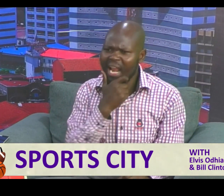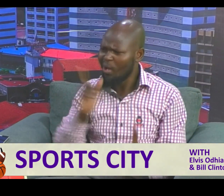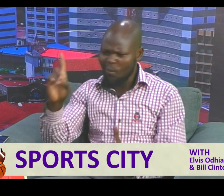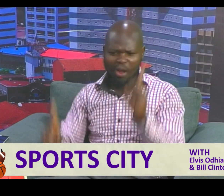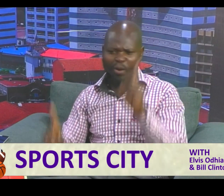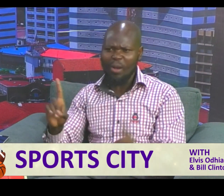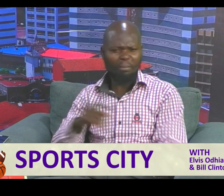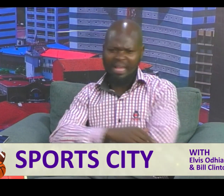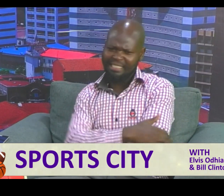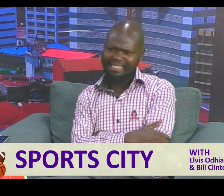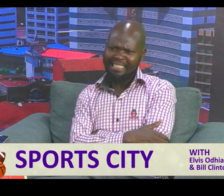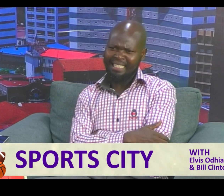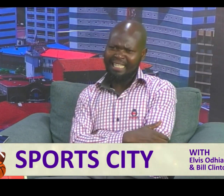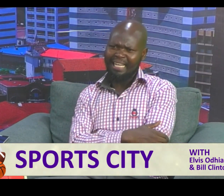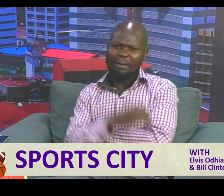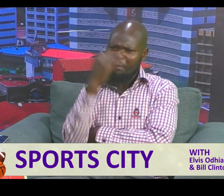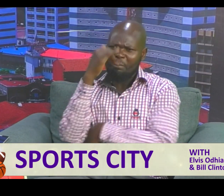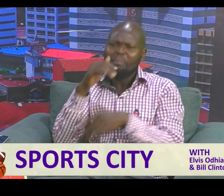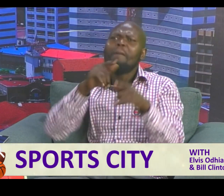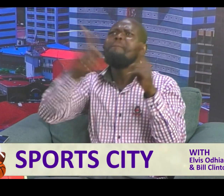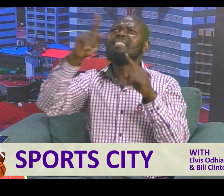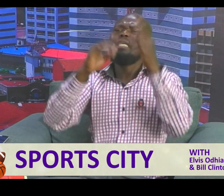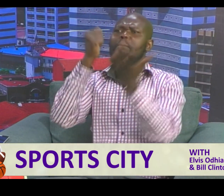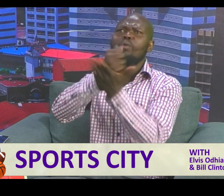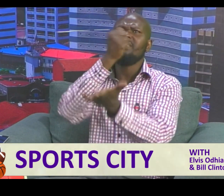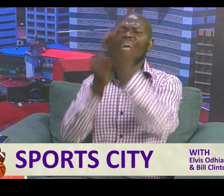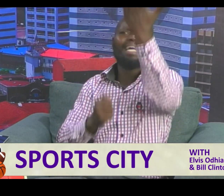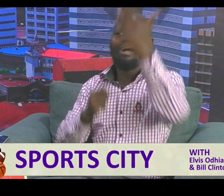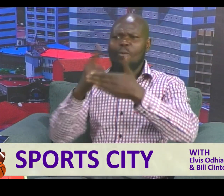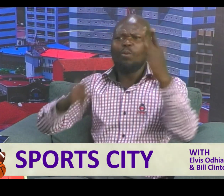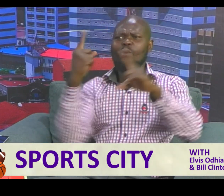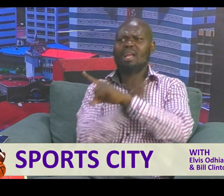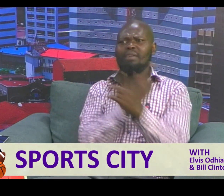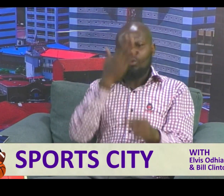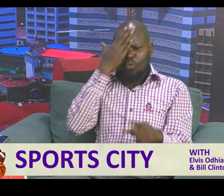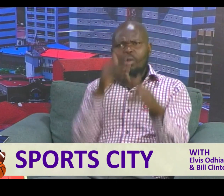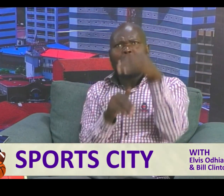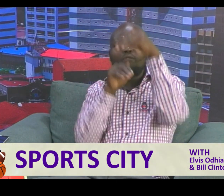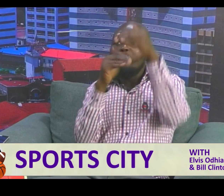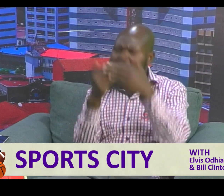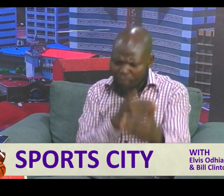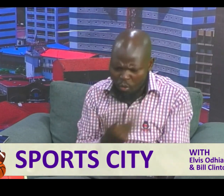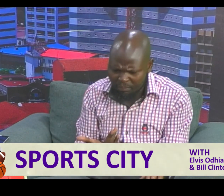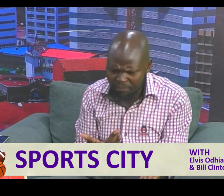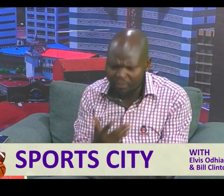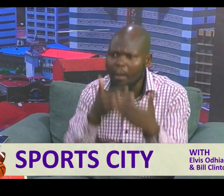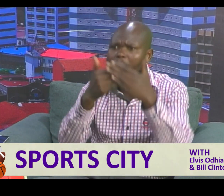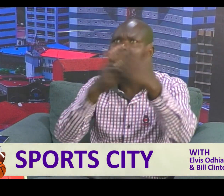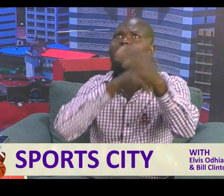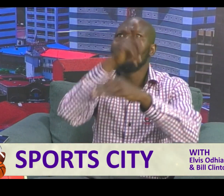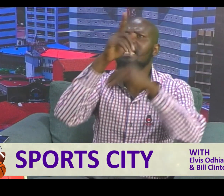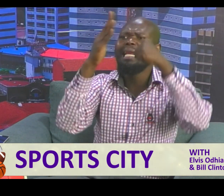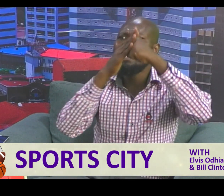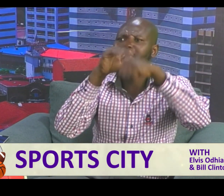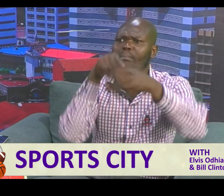And also when it comes to their confidence, right, they still have some issues. So what's the difference between Gor Mahia